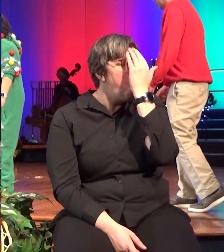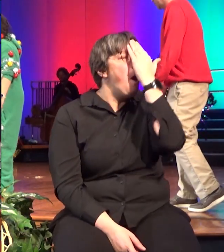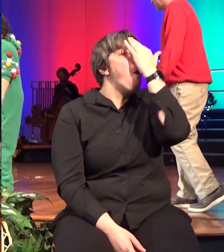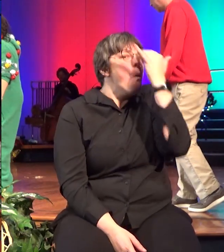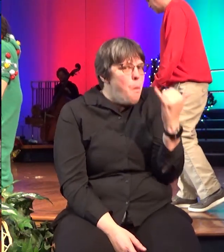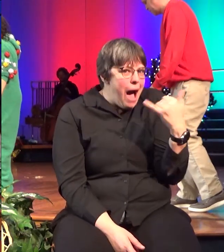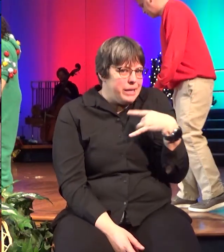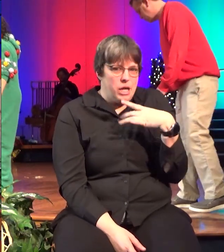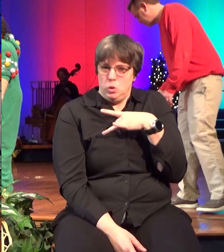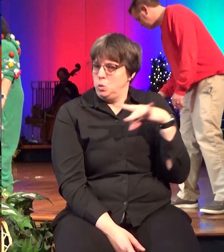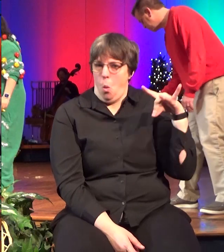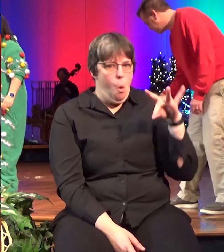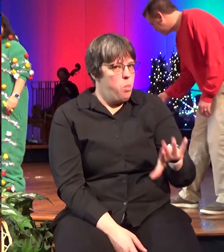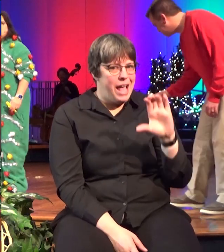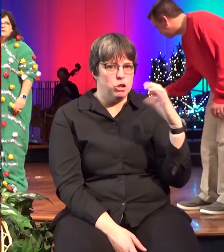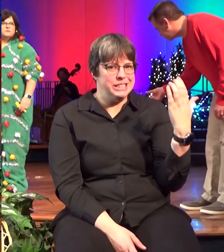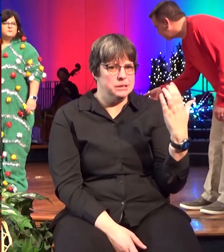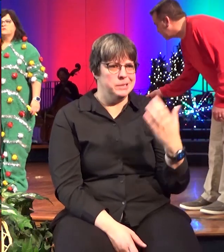like Christmas?